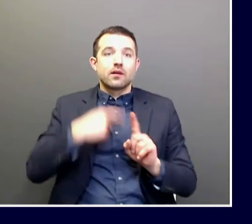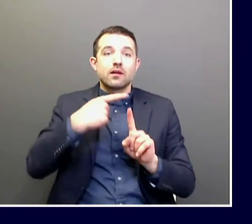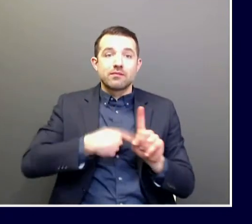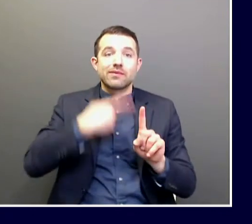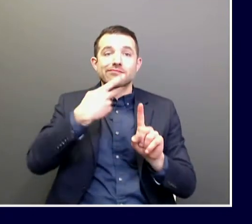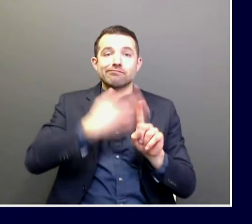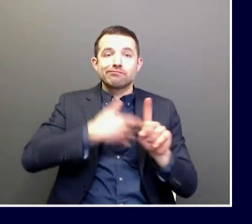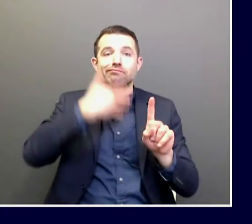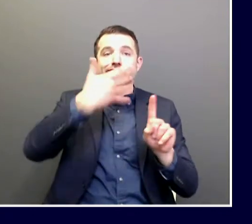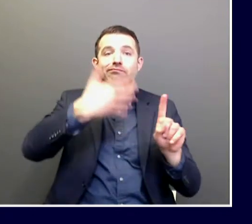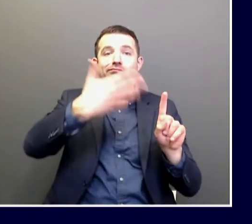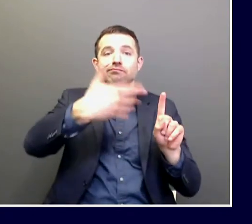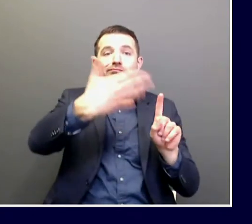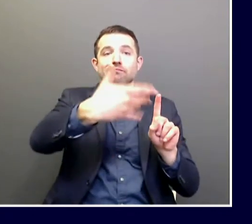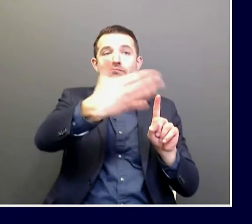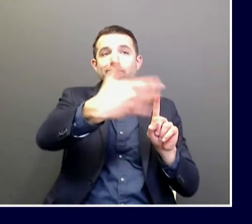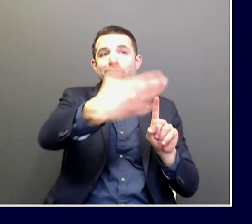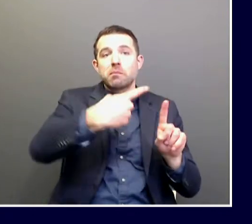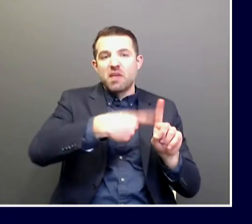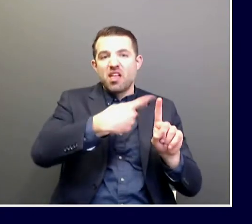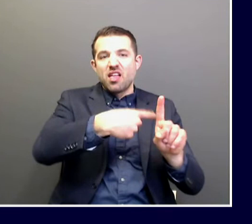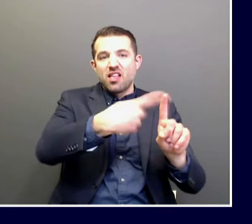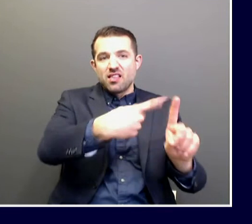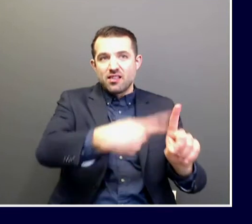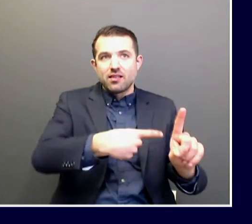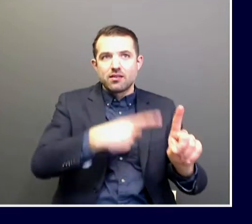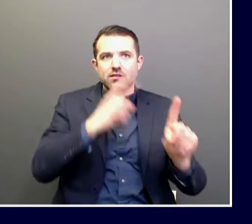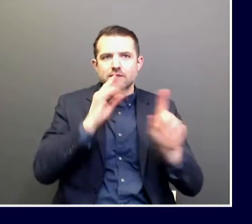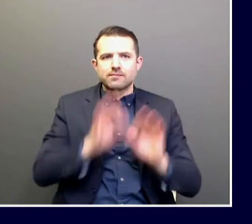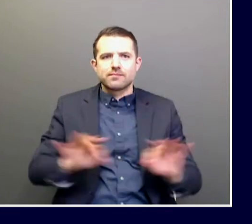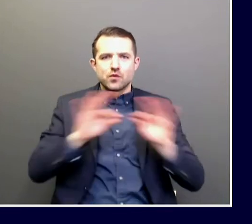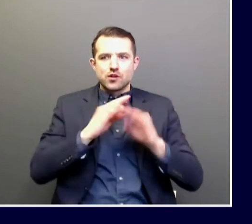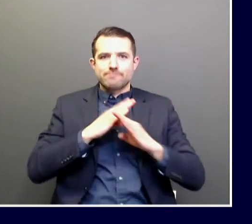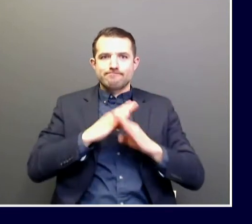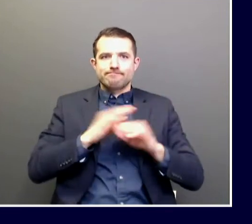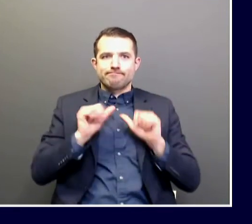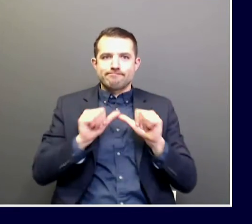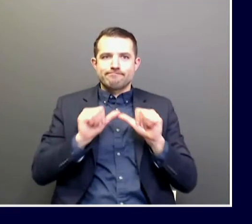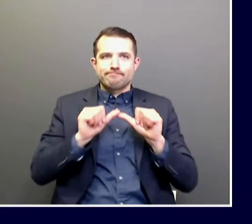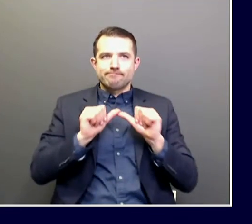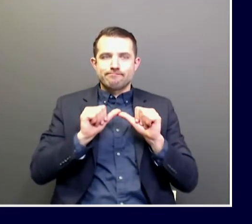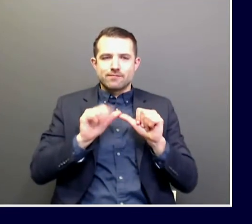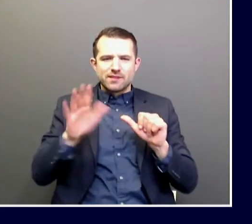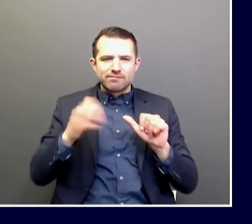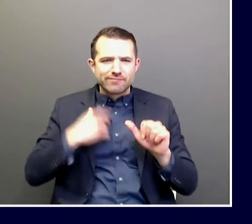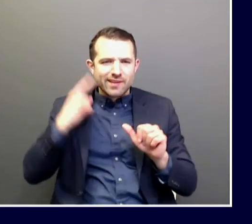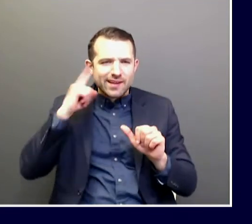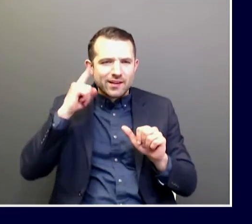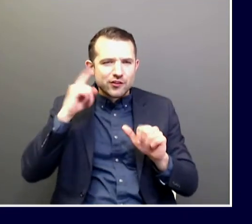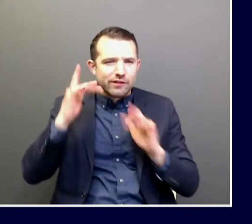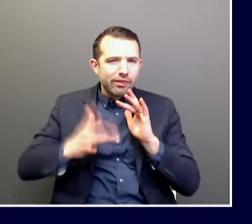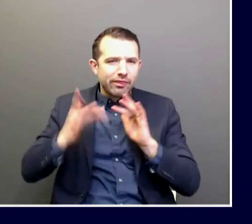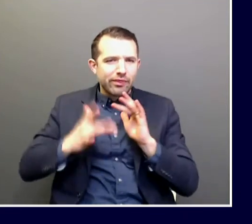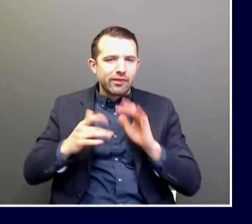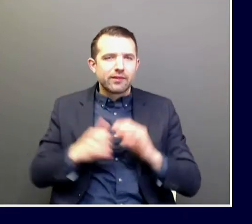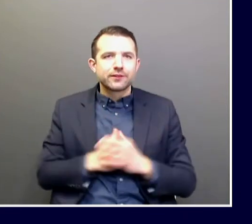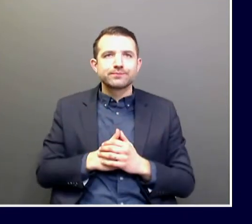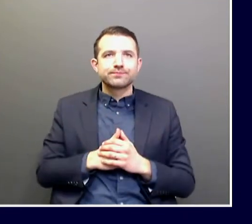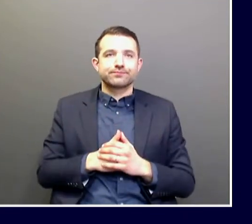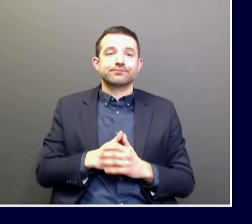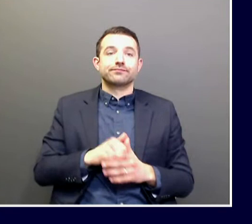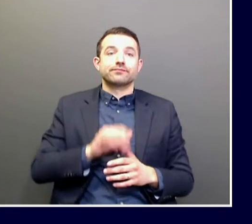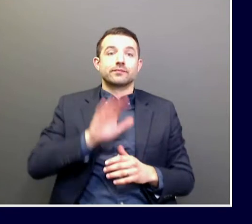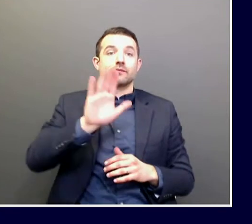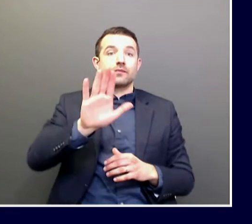you've completed your dose, how do you get back a sustained, robust level of protection that you may have enjoyed